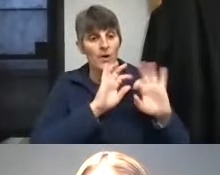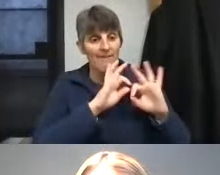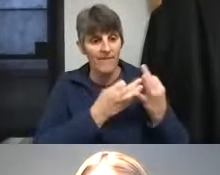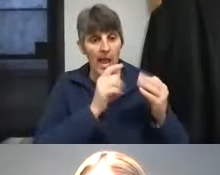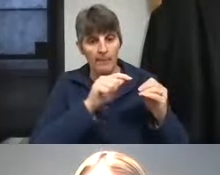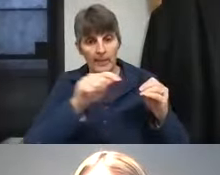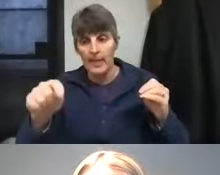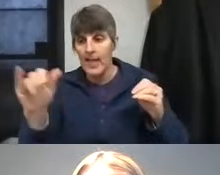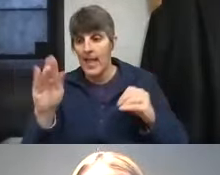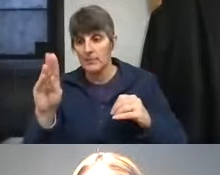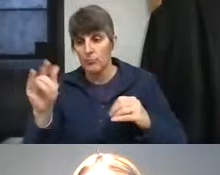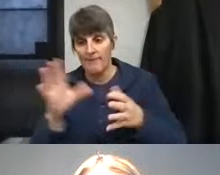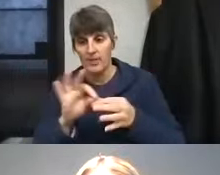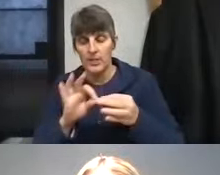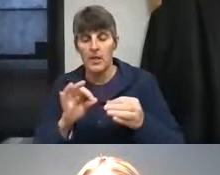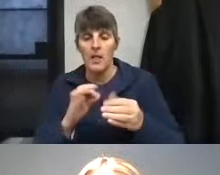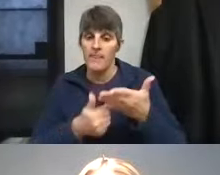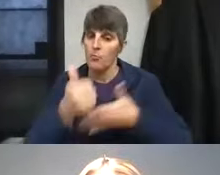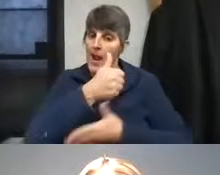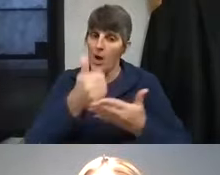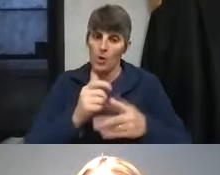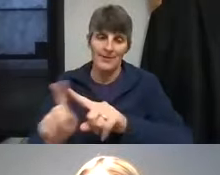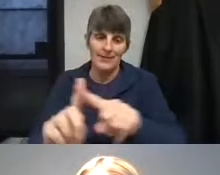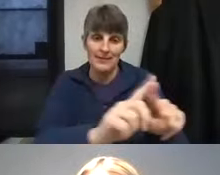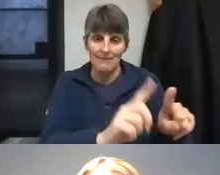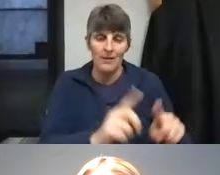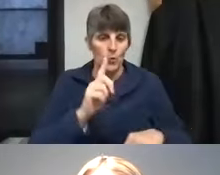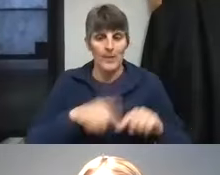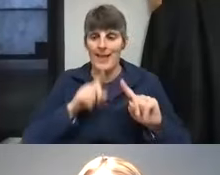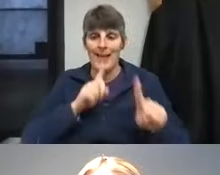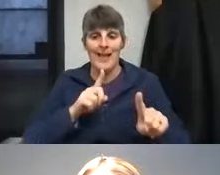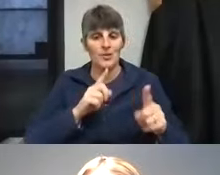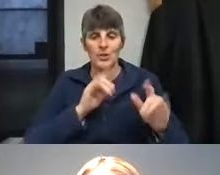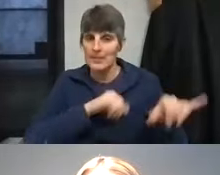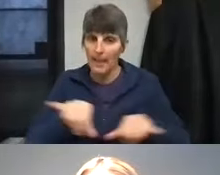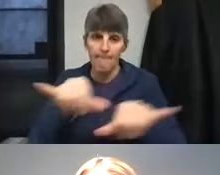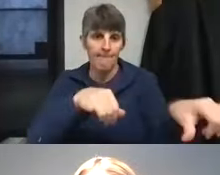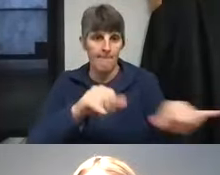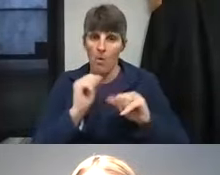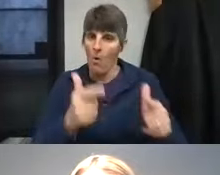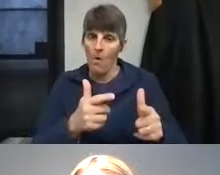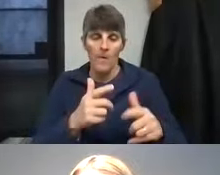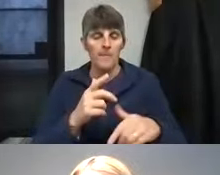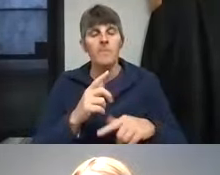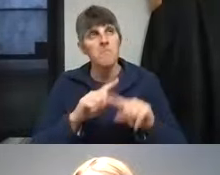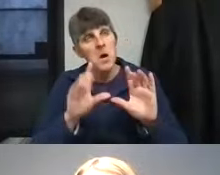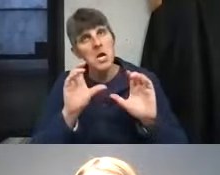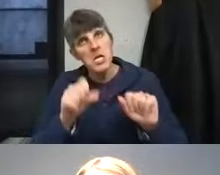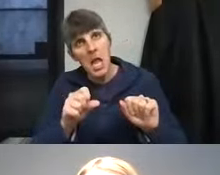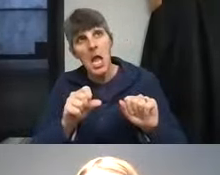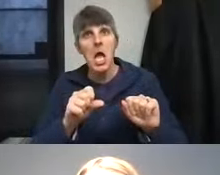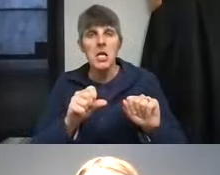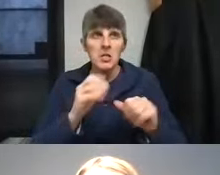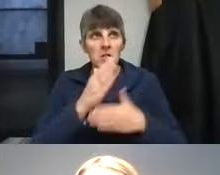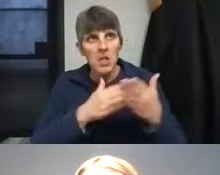Brenna was saying, the priorities are different. So we can't answer for everybody, but we can kind of give you some blanket